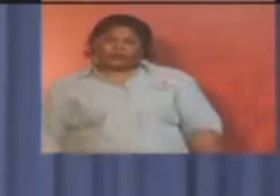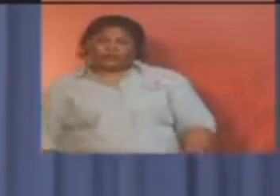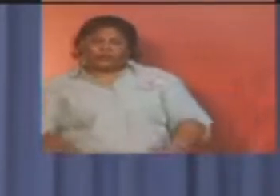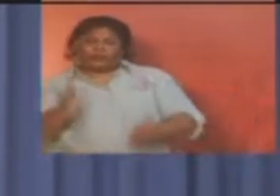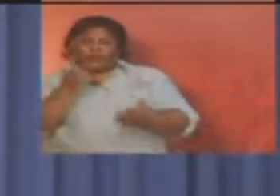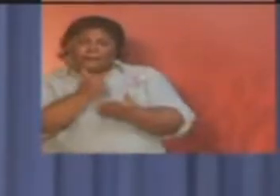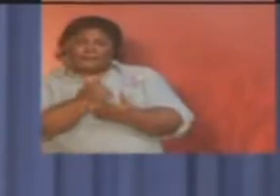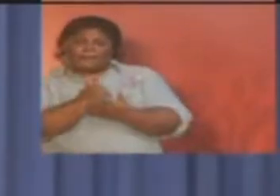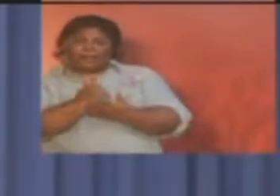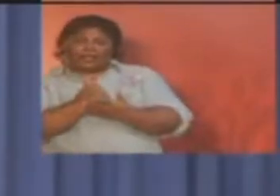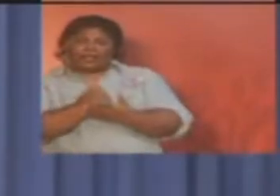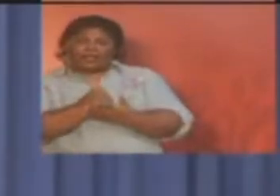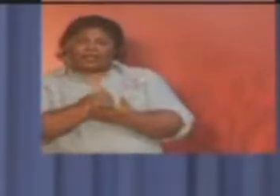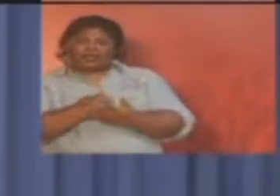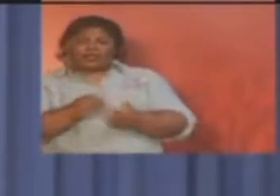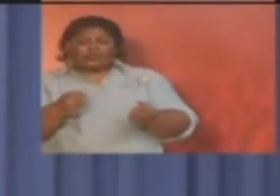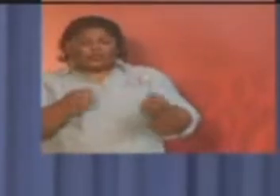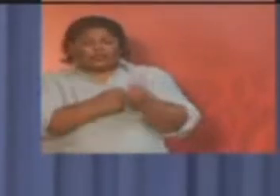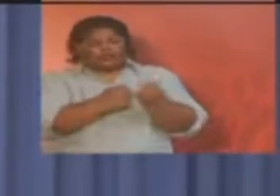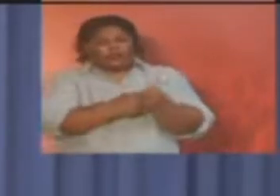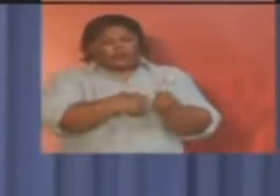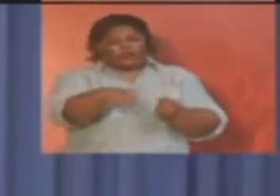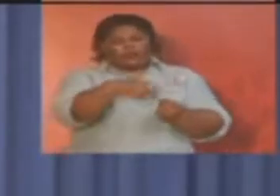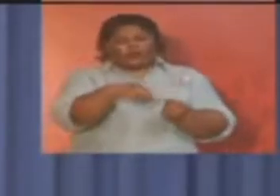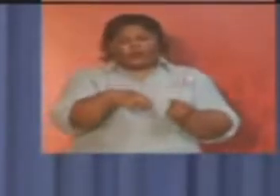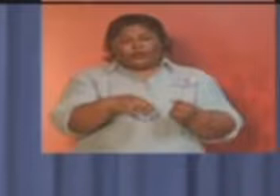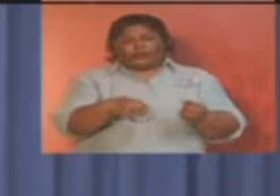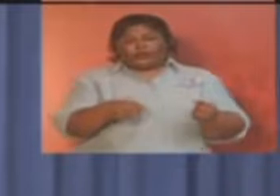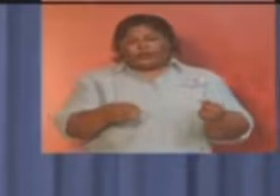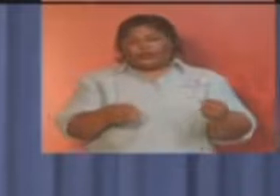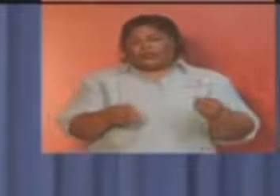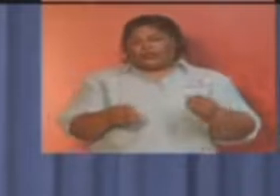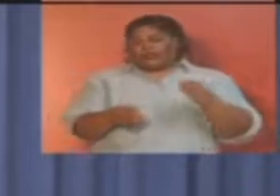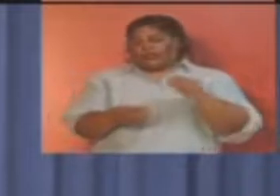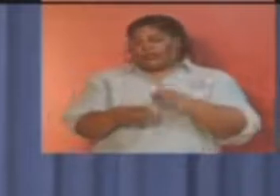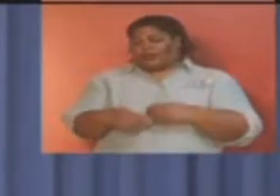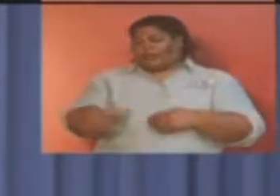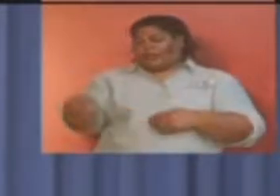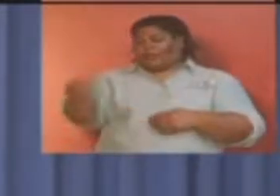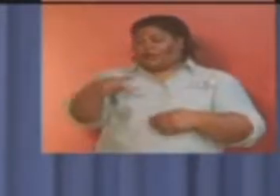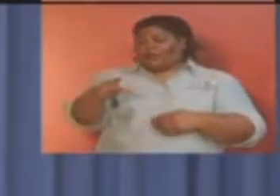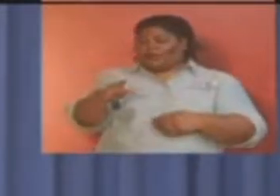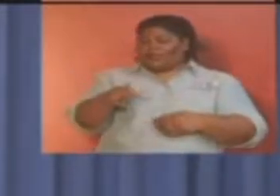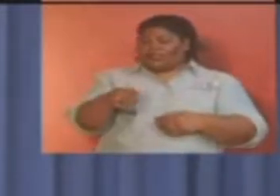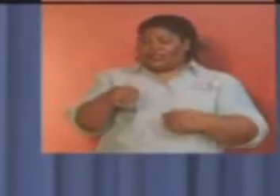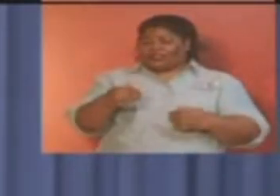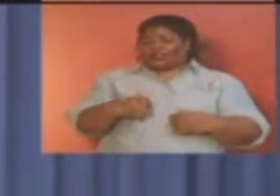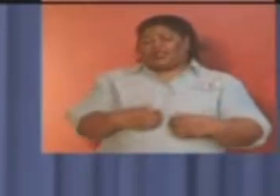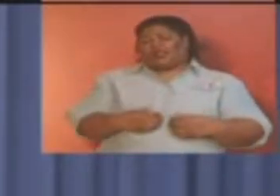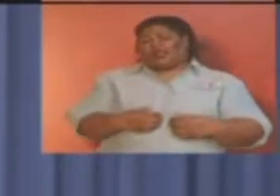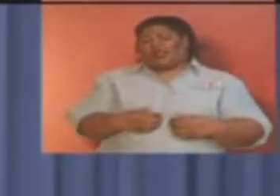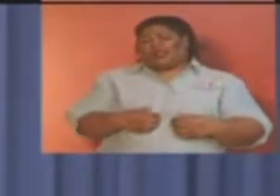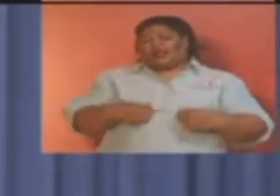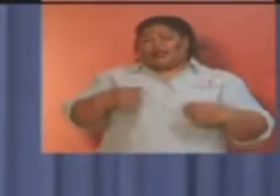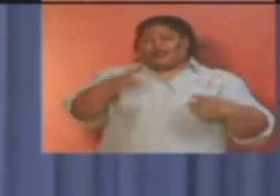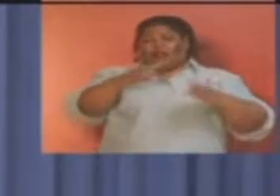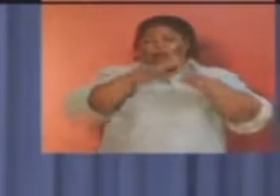Banks cooperate with clients and vice versa. Landlords cooperate with tenants.